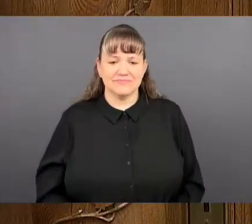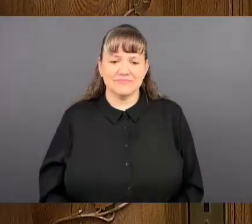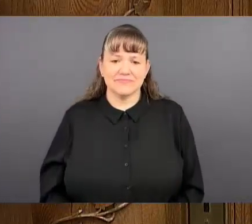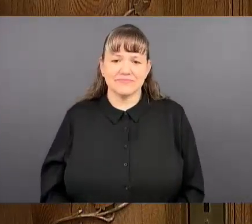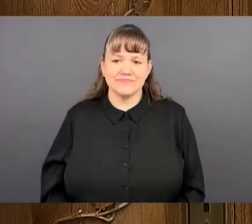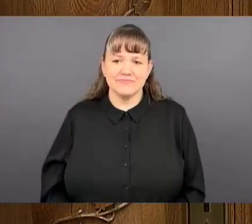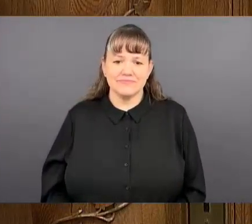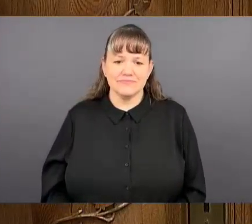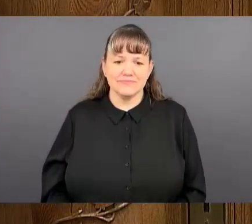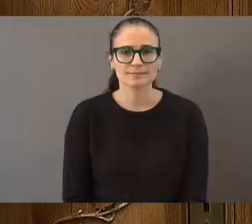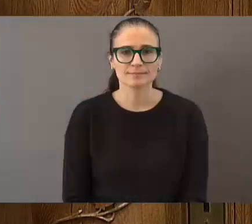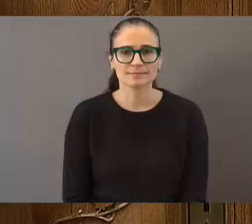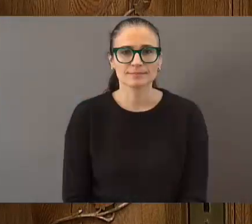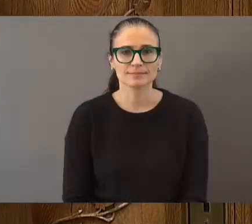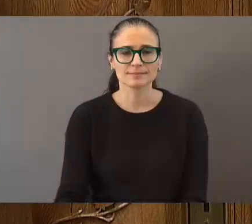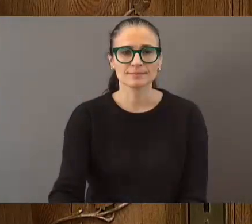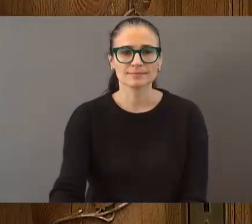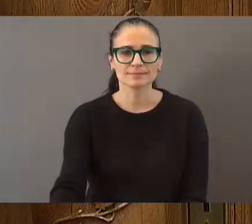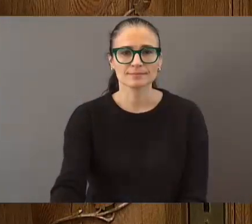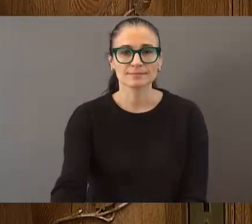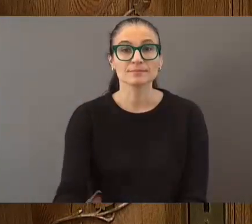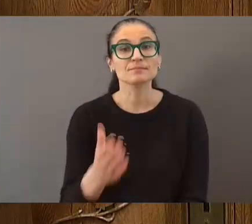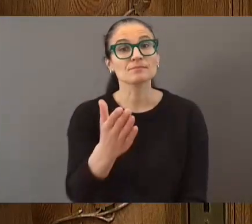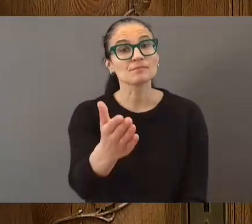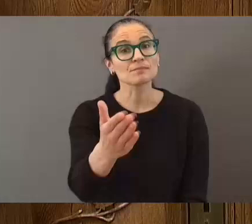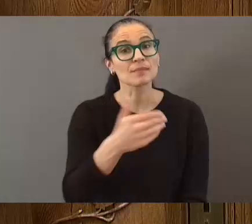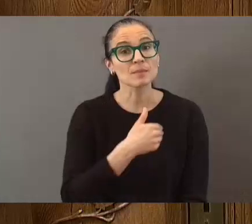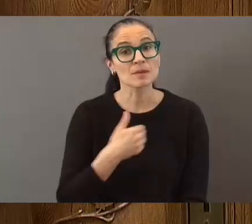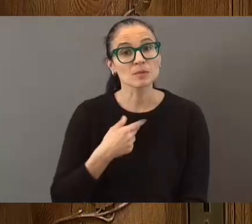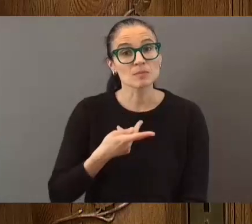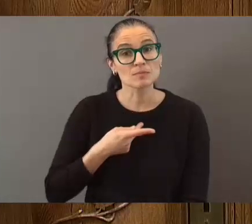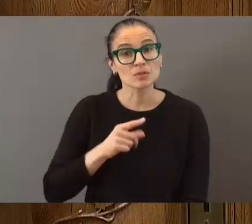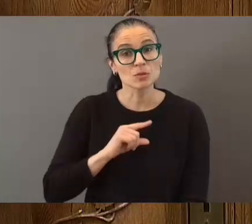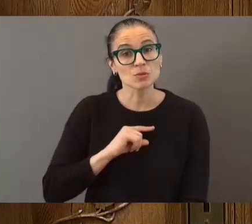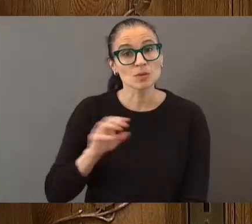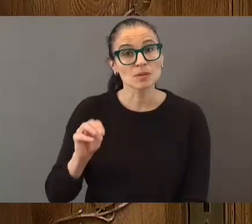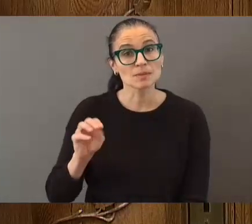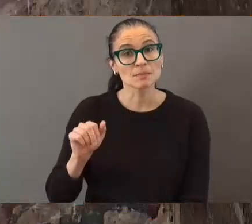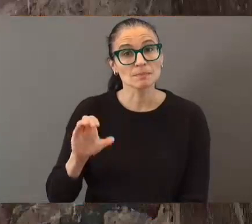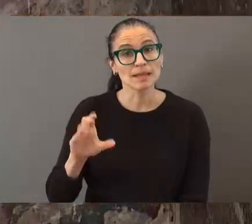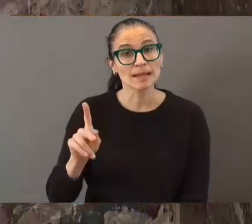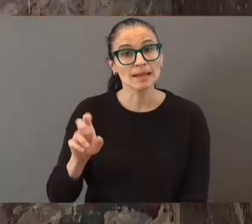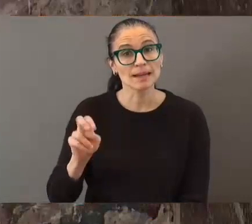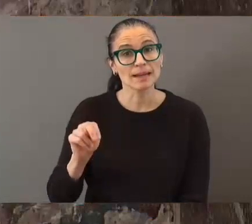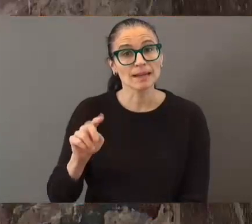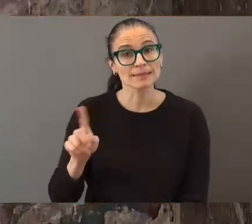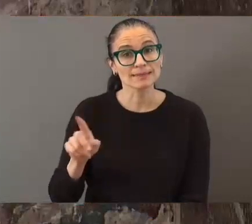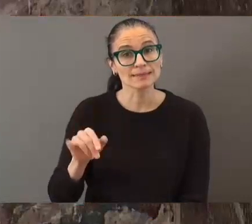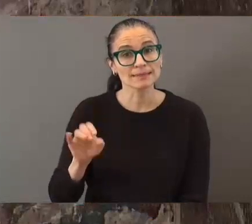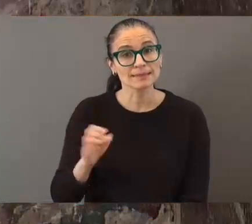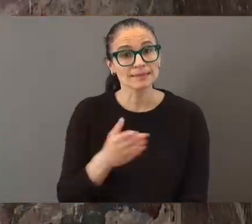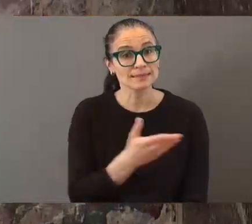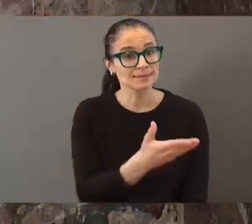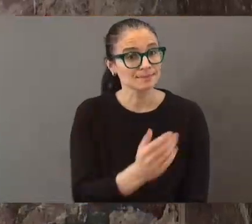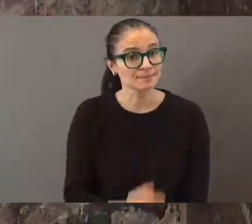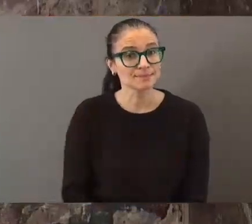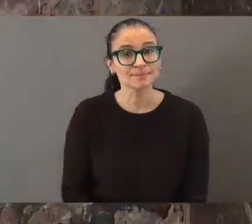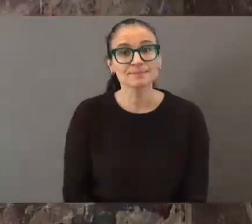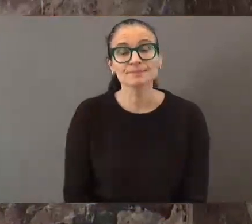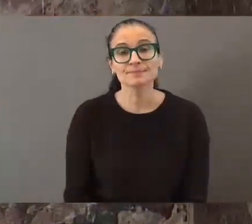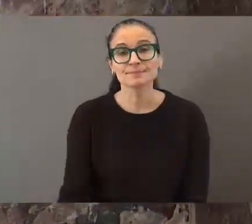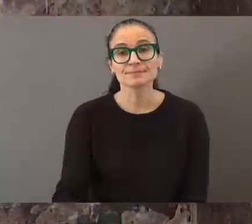Member for Prince George Mackenzie. When this government took office in 2017, the youth unemployment rate was